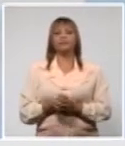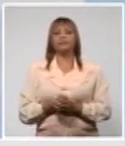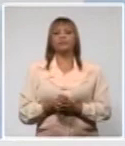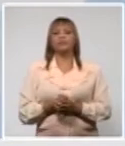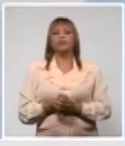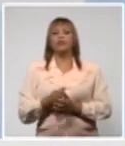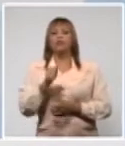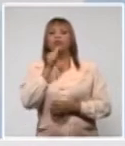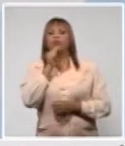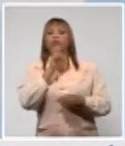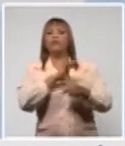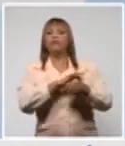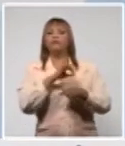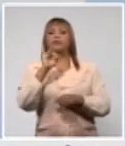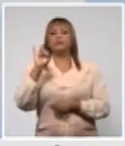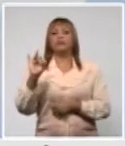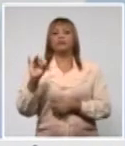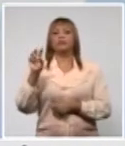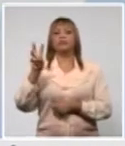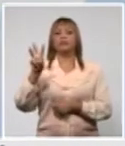4,940 hospitalized patients,